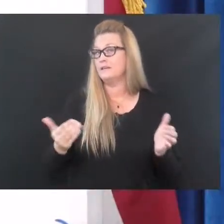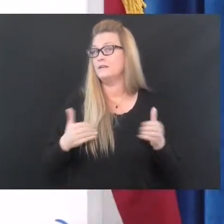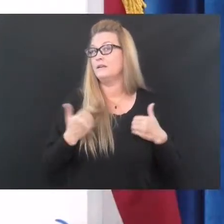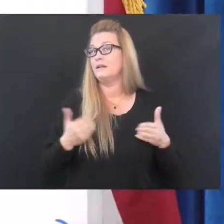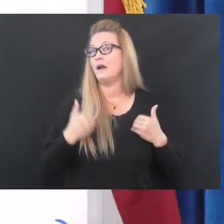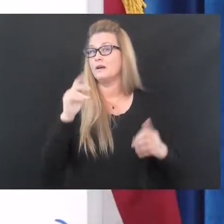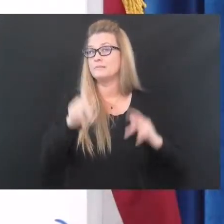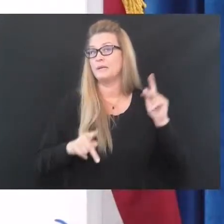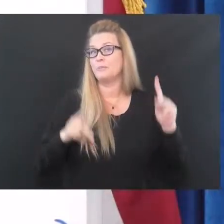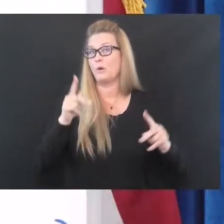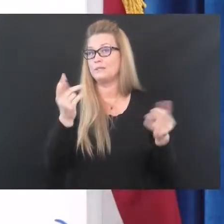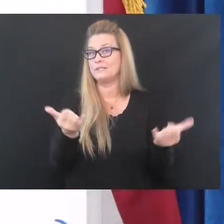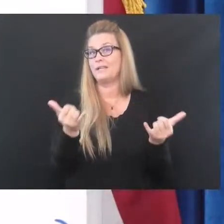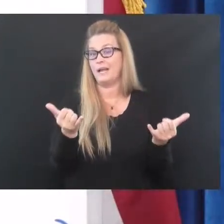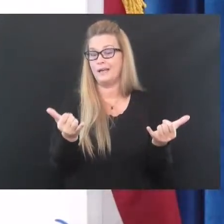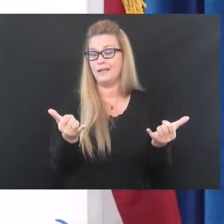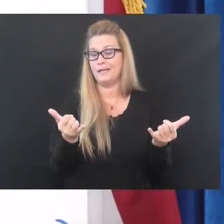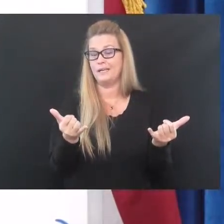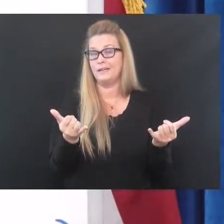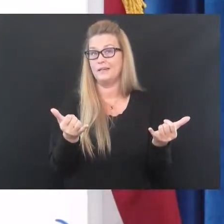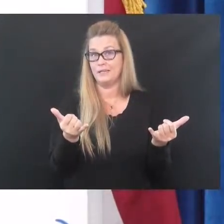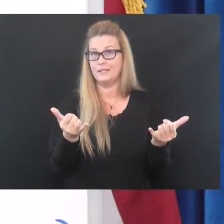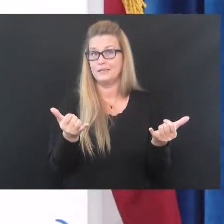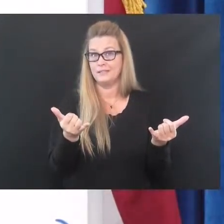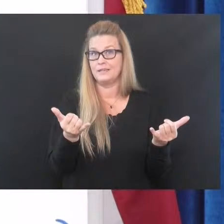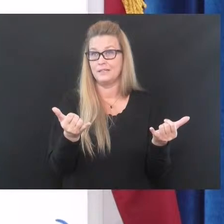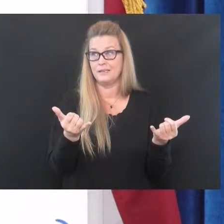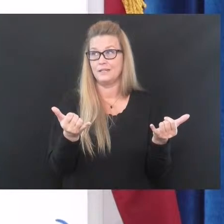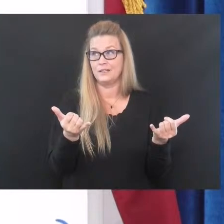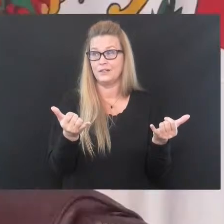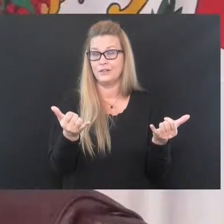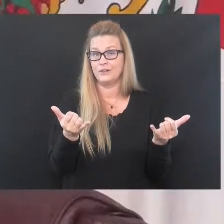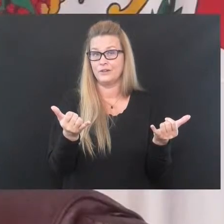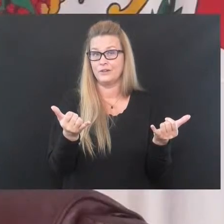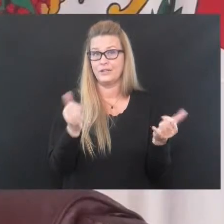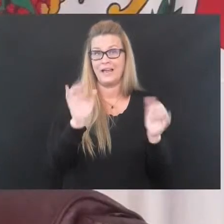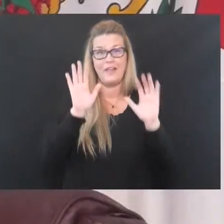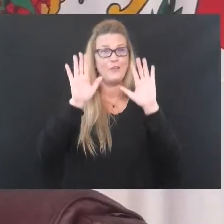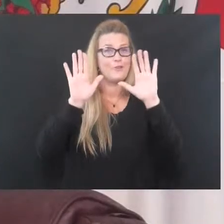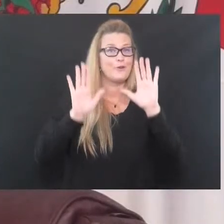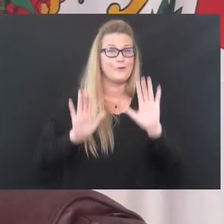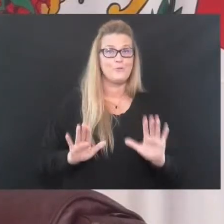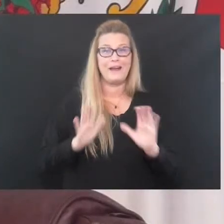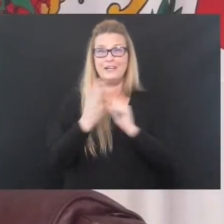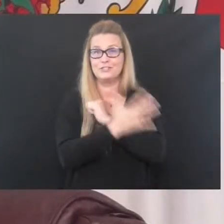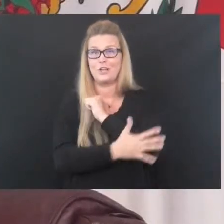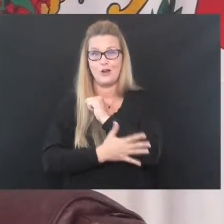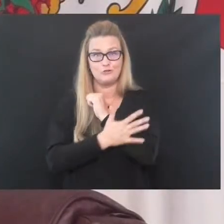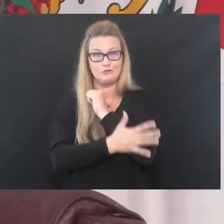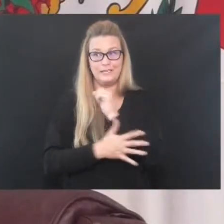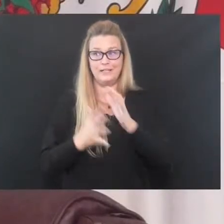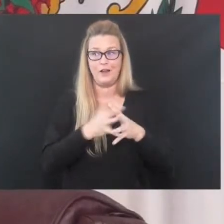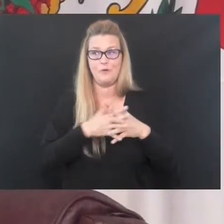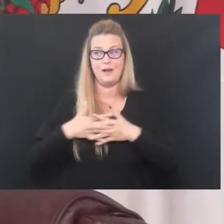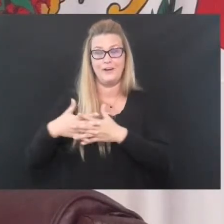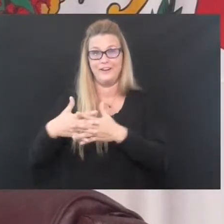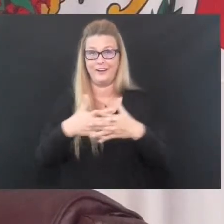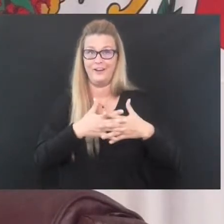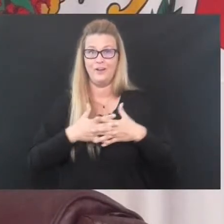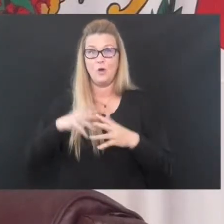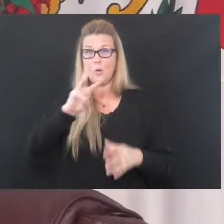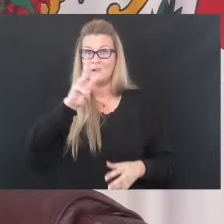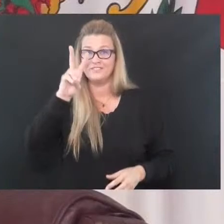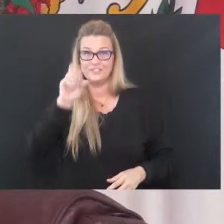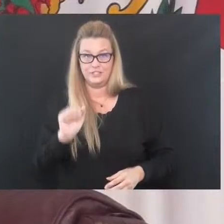today. This country is the greatest country on the planet. West Virginia,